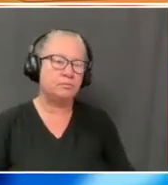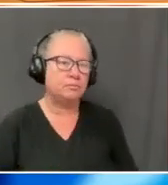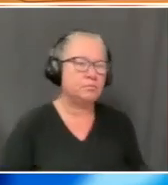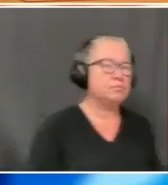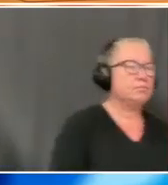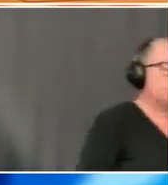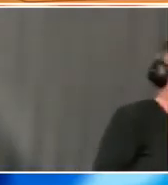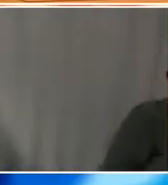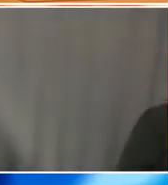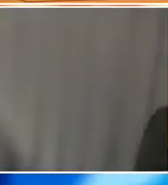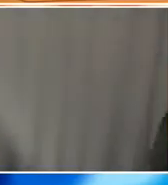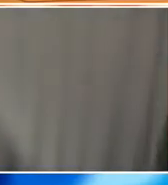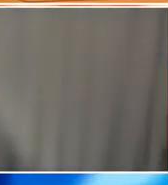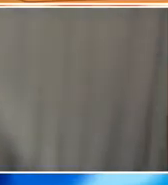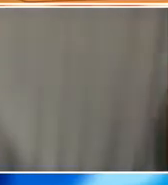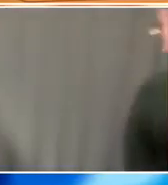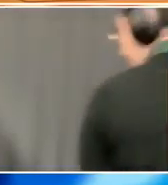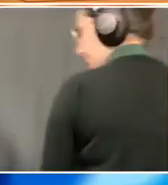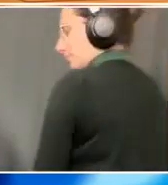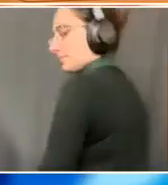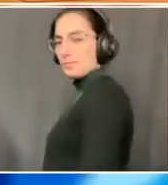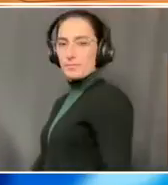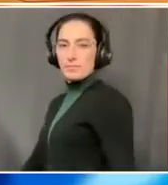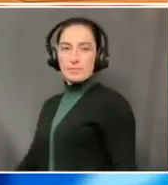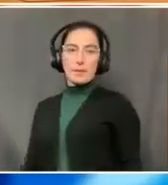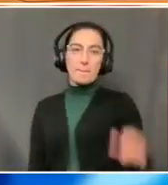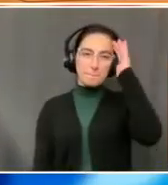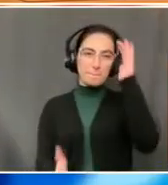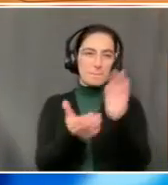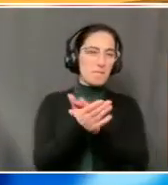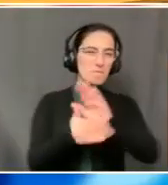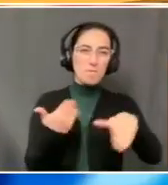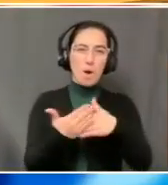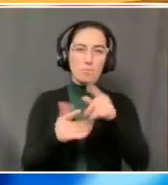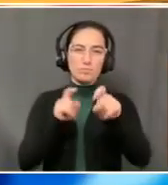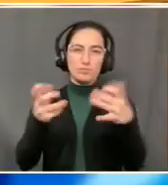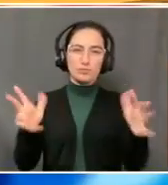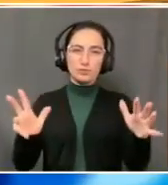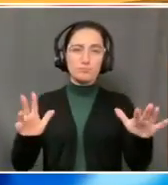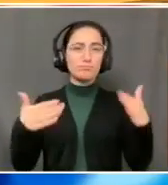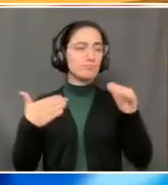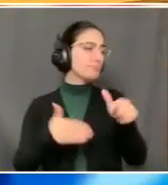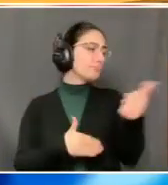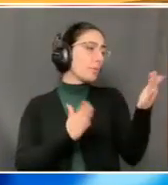I think that's it. I'll Thank you. let someone else go. Thank you.